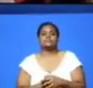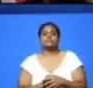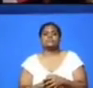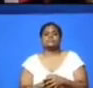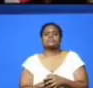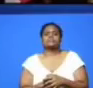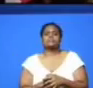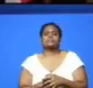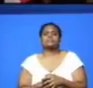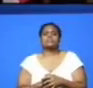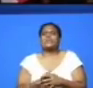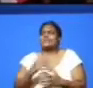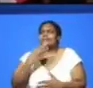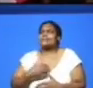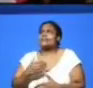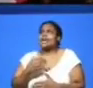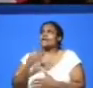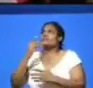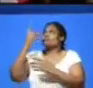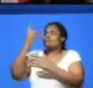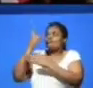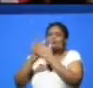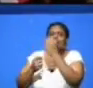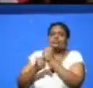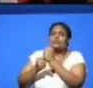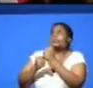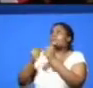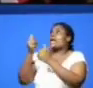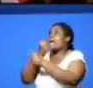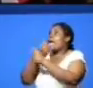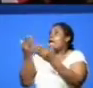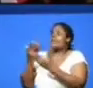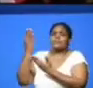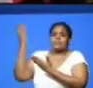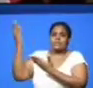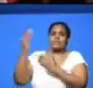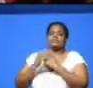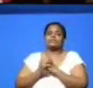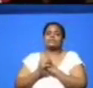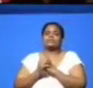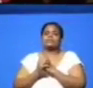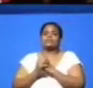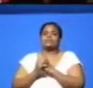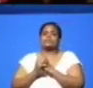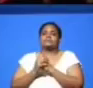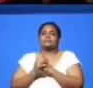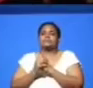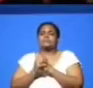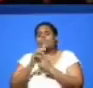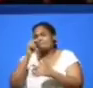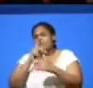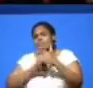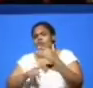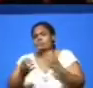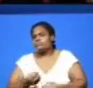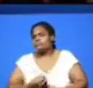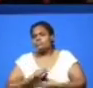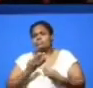Willing to trust their all in the hands of God. The prophecy talks about